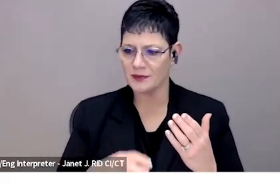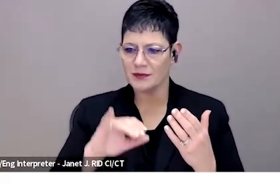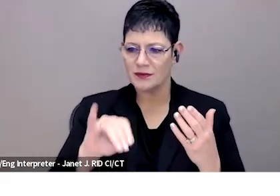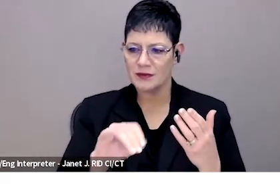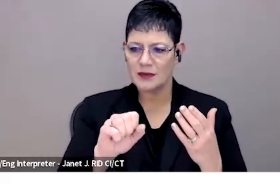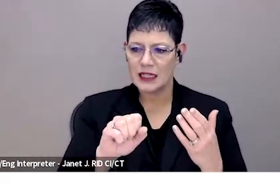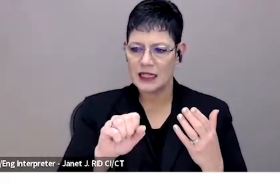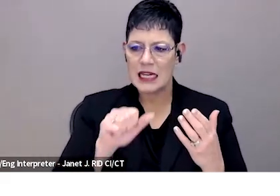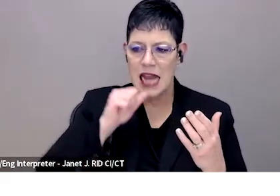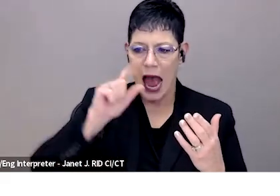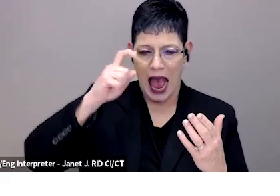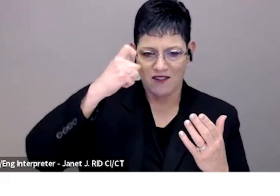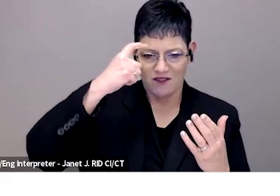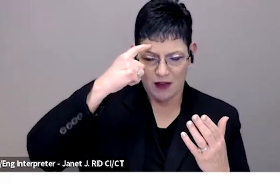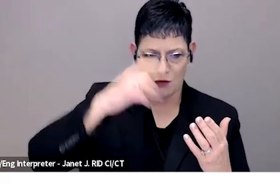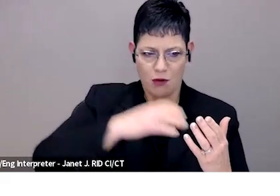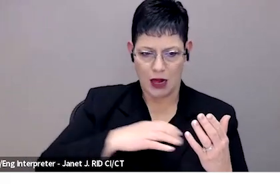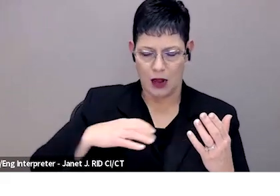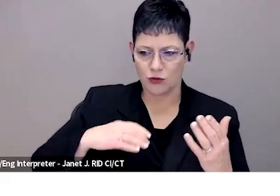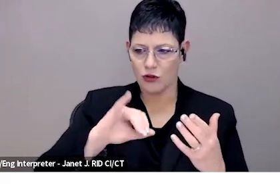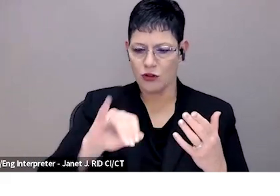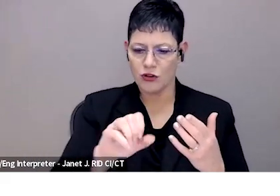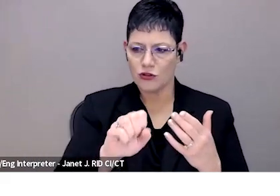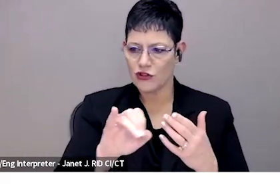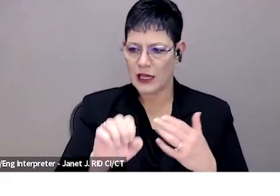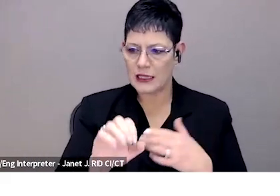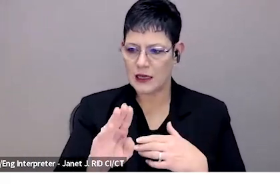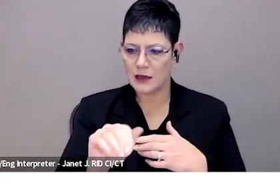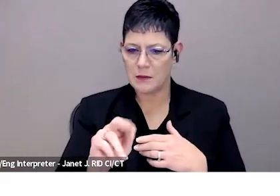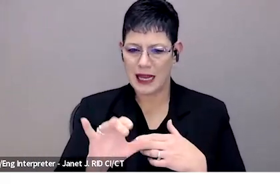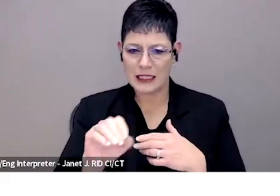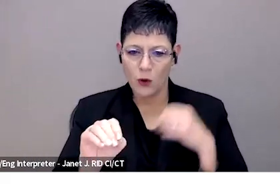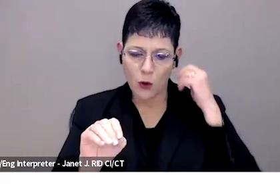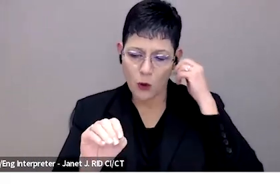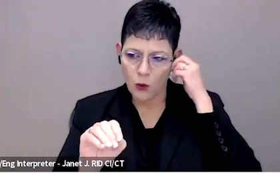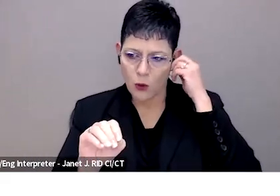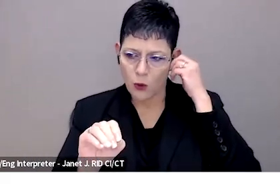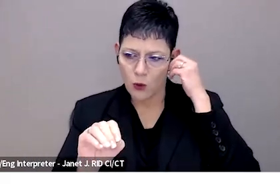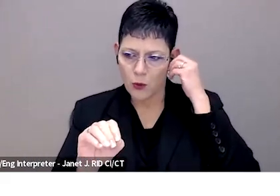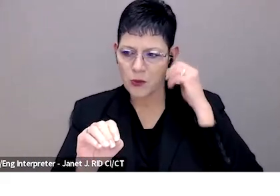Moving on to non-federal council members, Jesse Orsico.